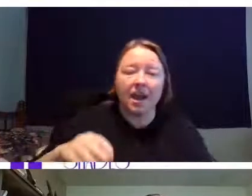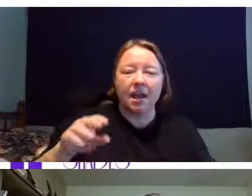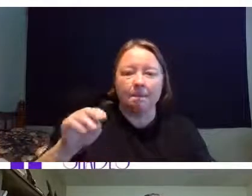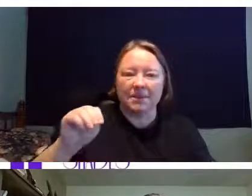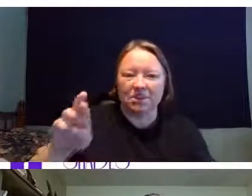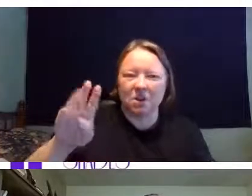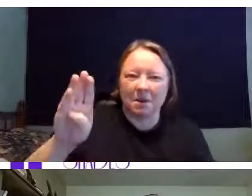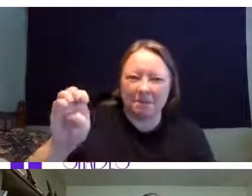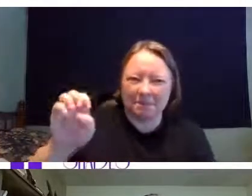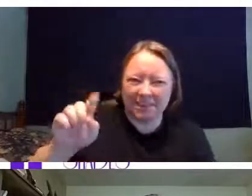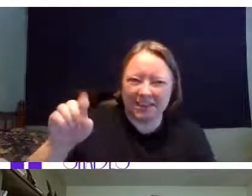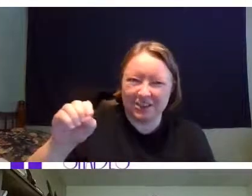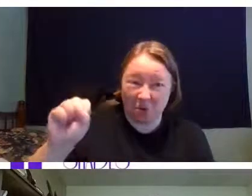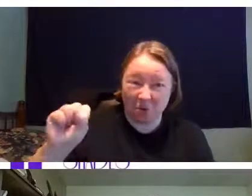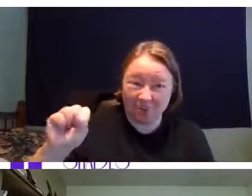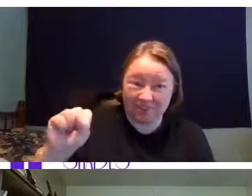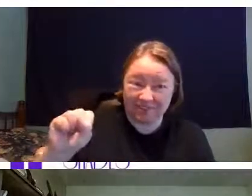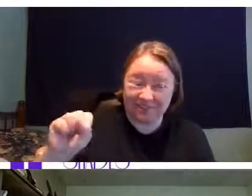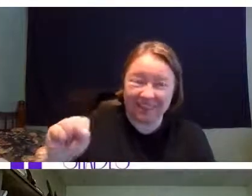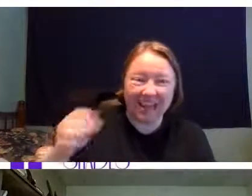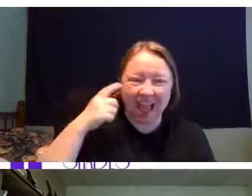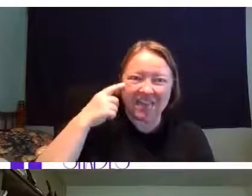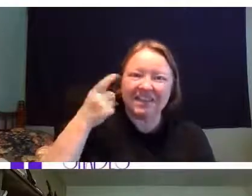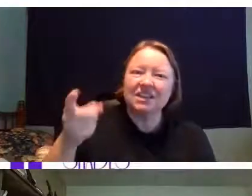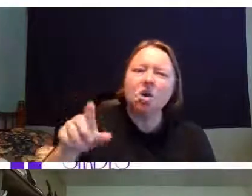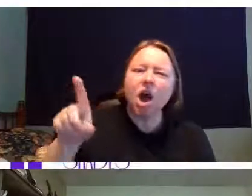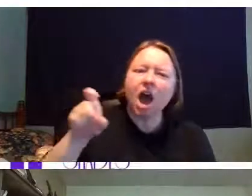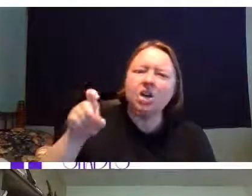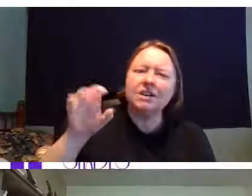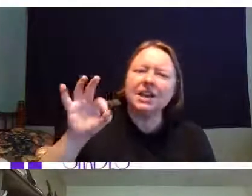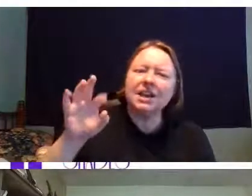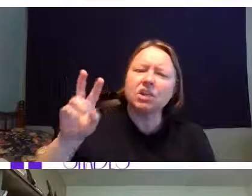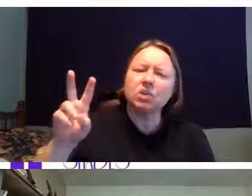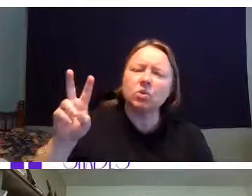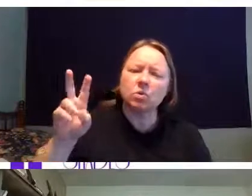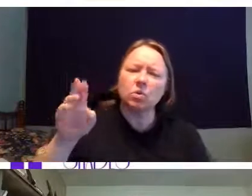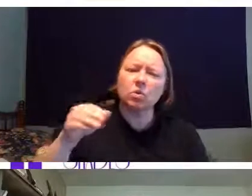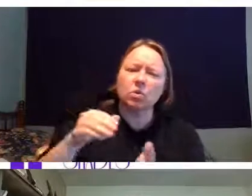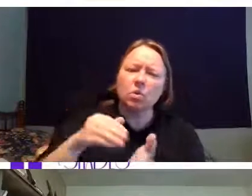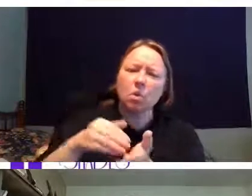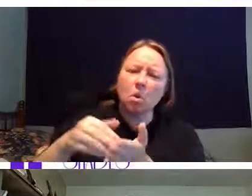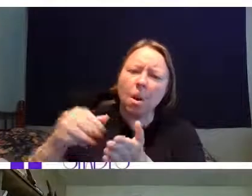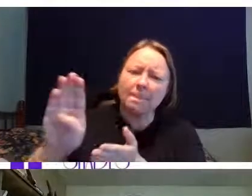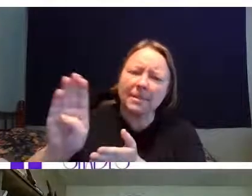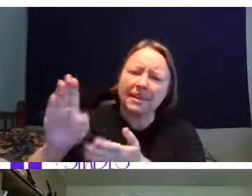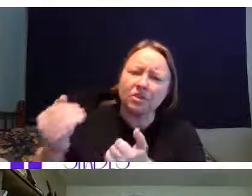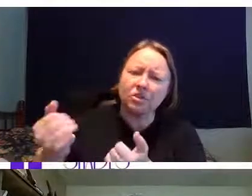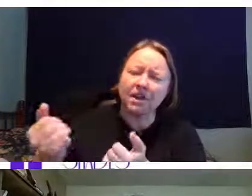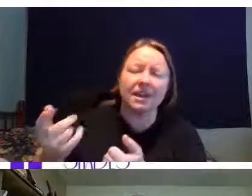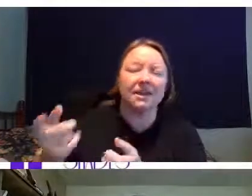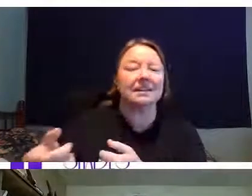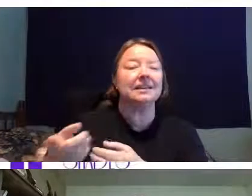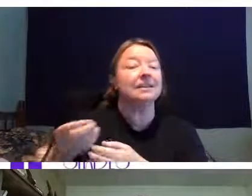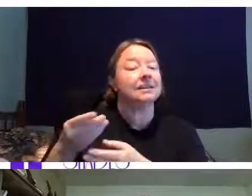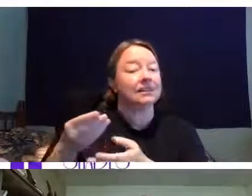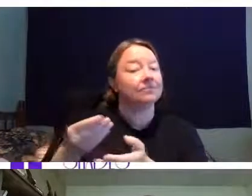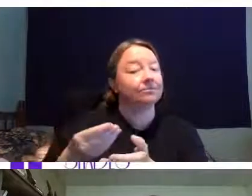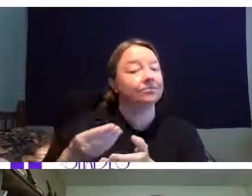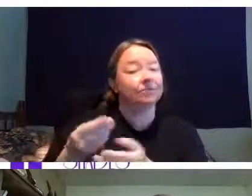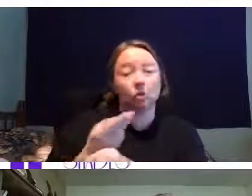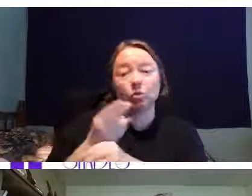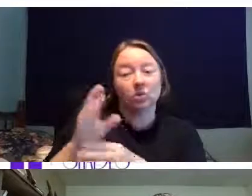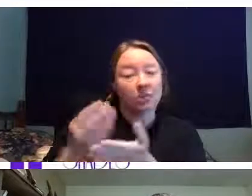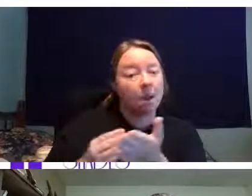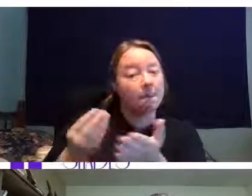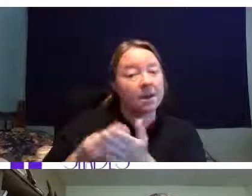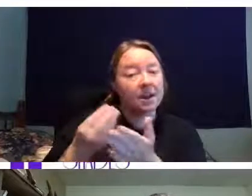at, I think he's at 192 billion today. He spent some money going to